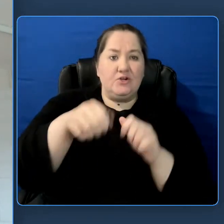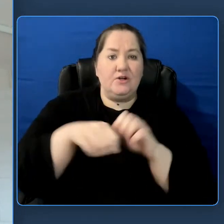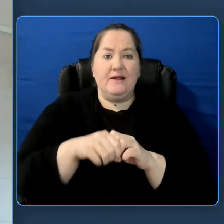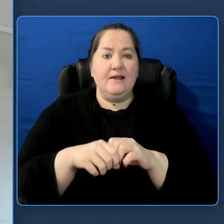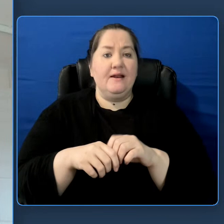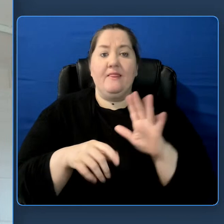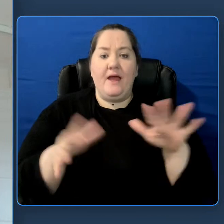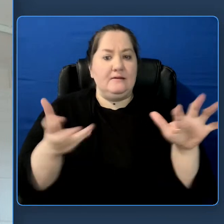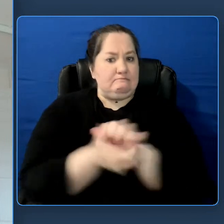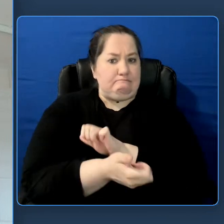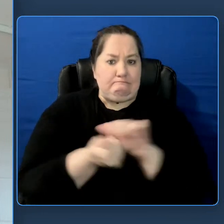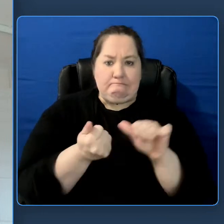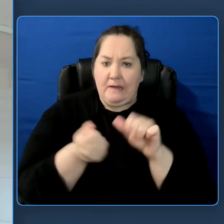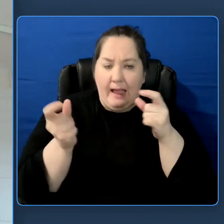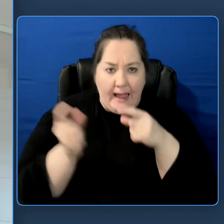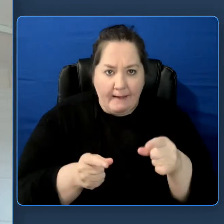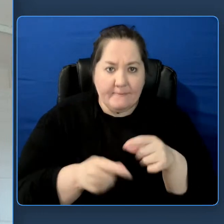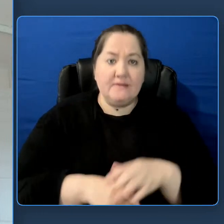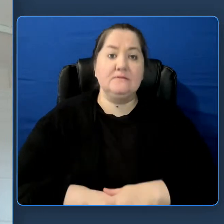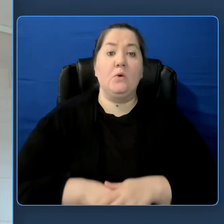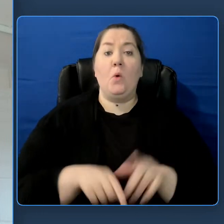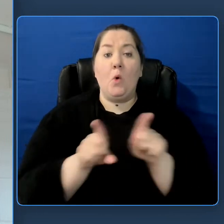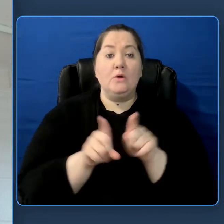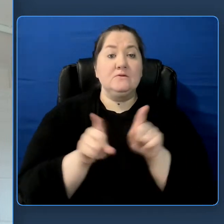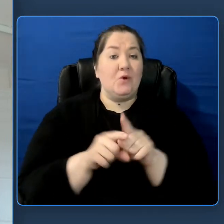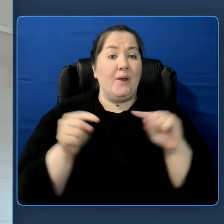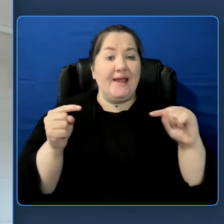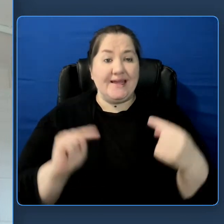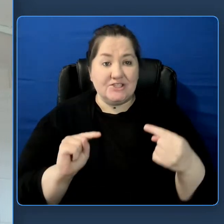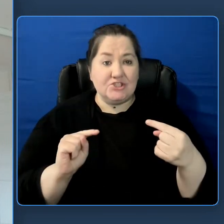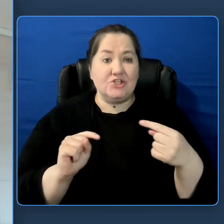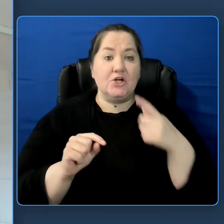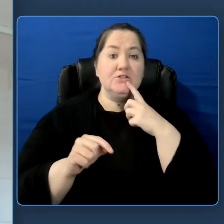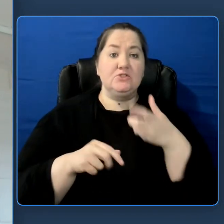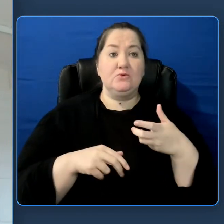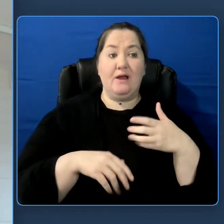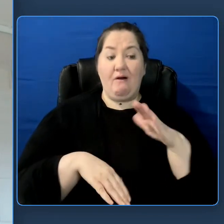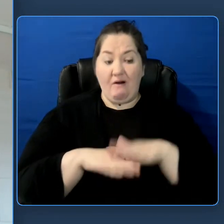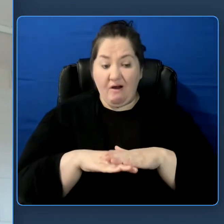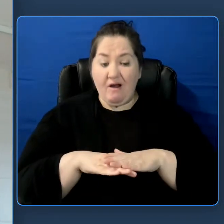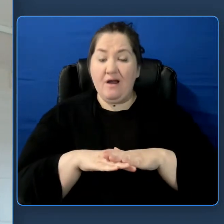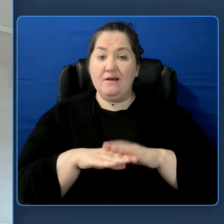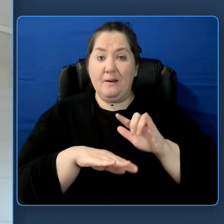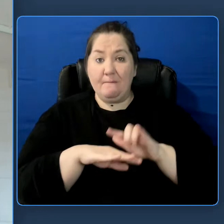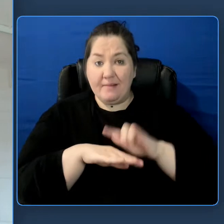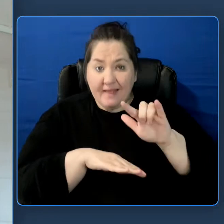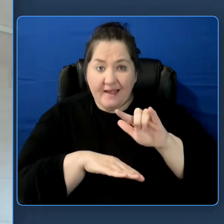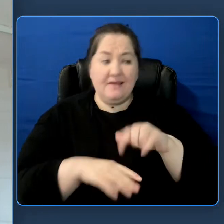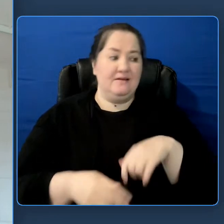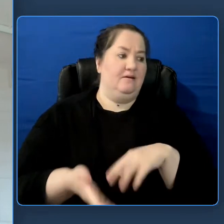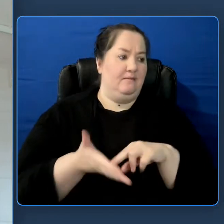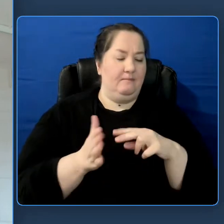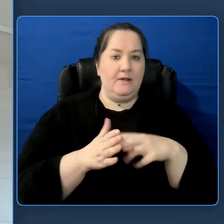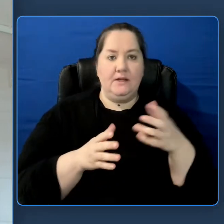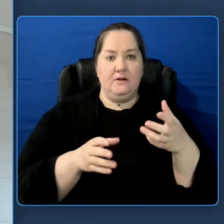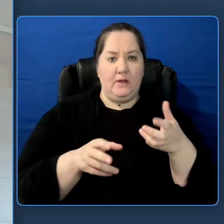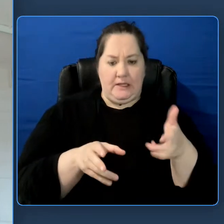air. Not just that, sometimes we get injured because in order to board the plane, we need to use all kinds